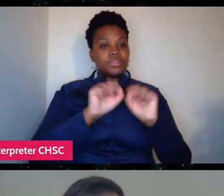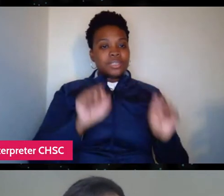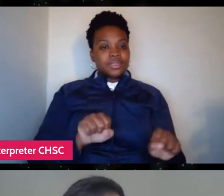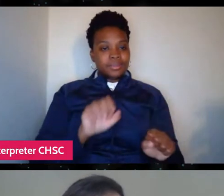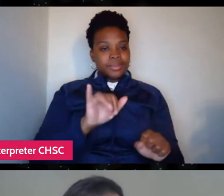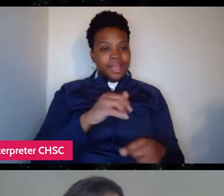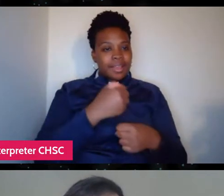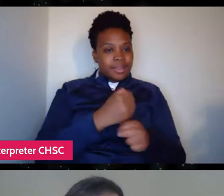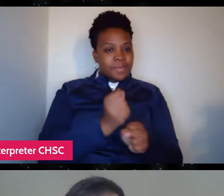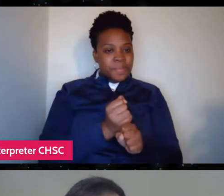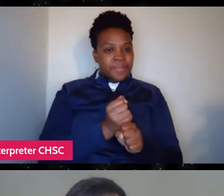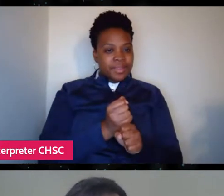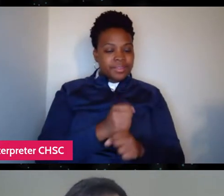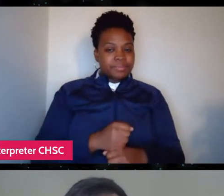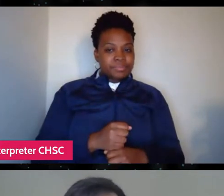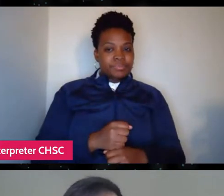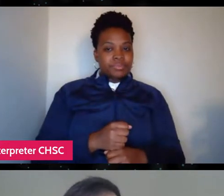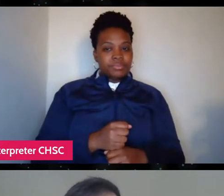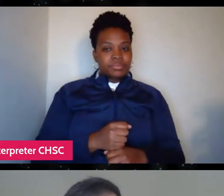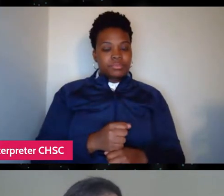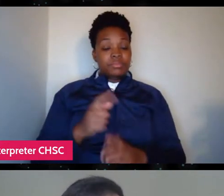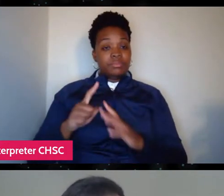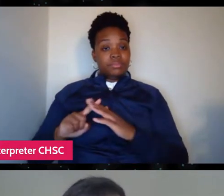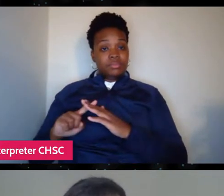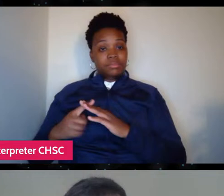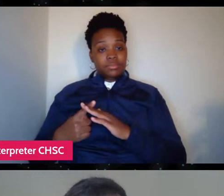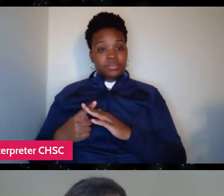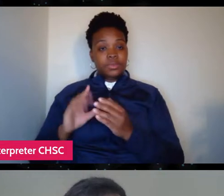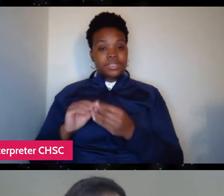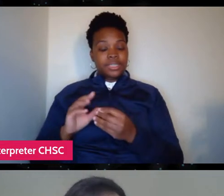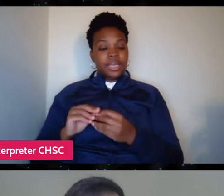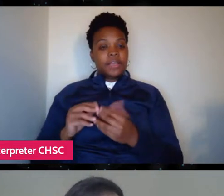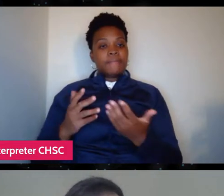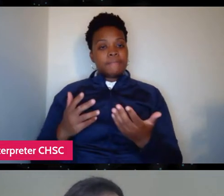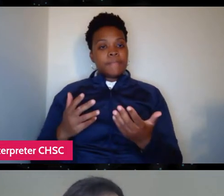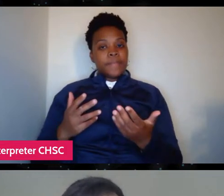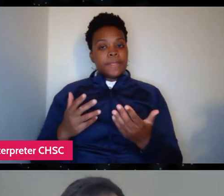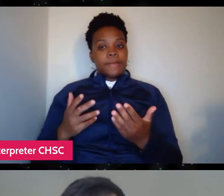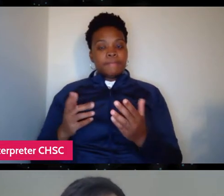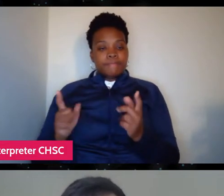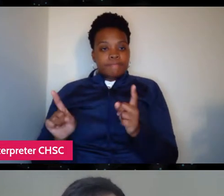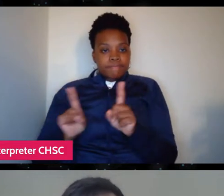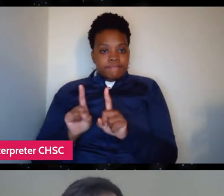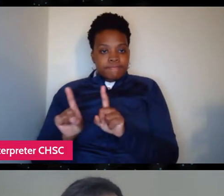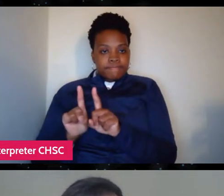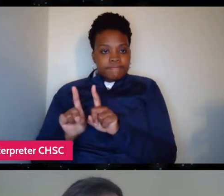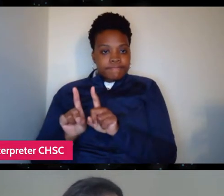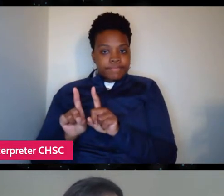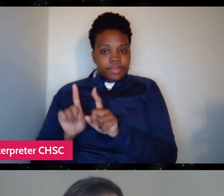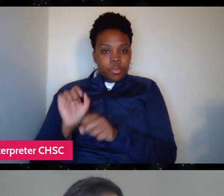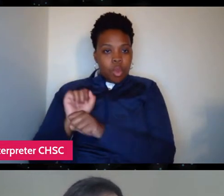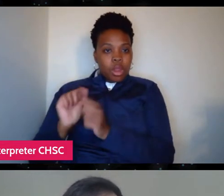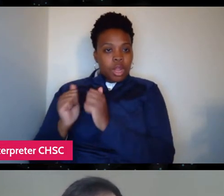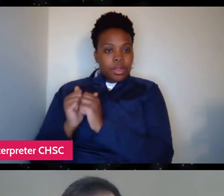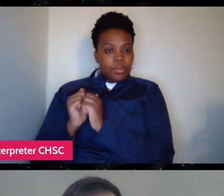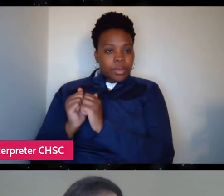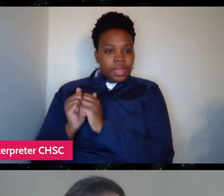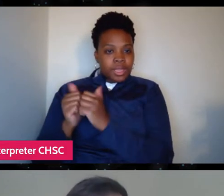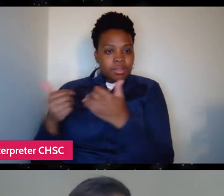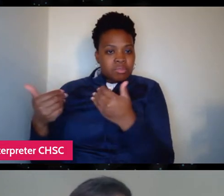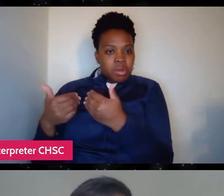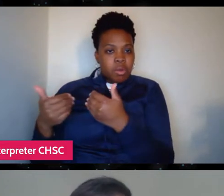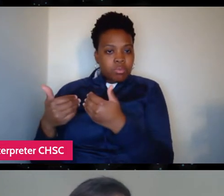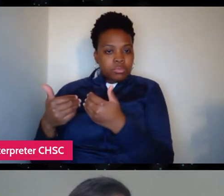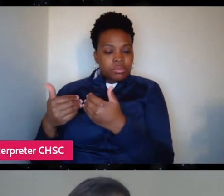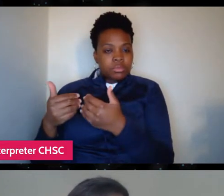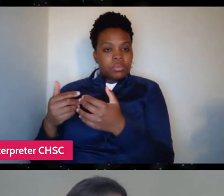so from the beginning, we have really said, let's work as closely as we can with regulators and make sure that we are